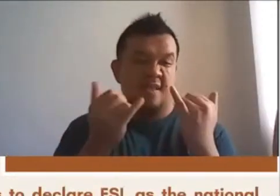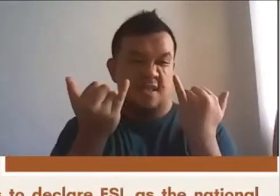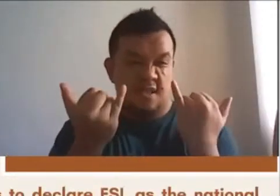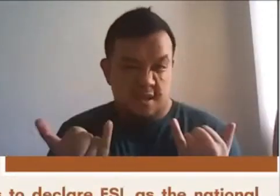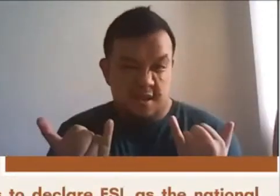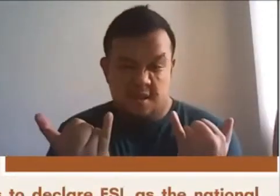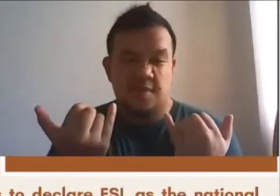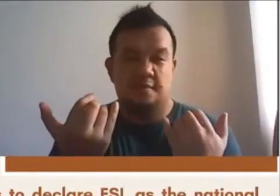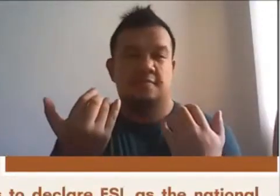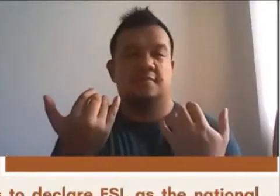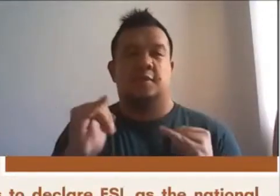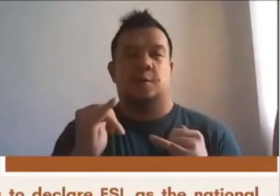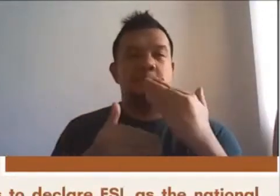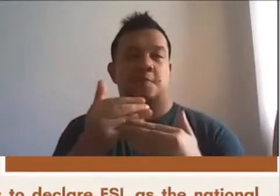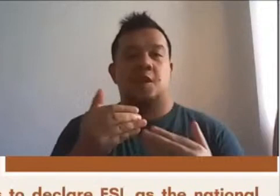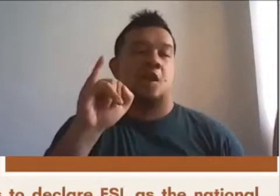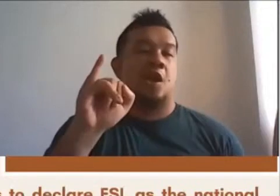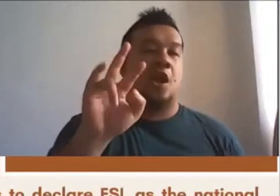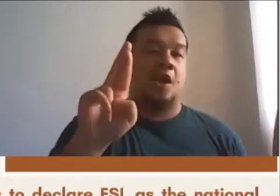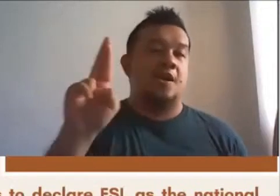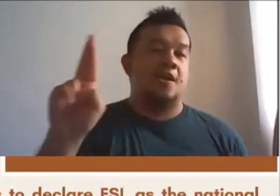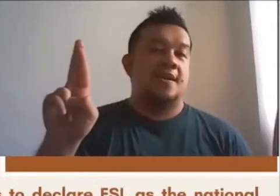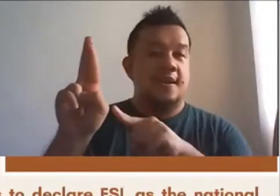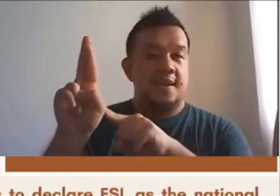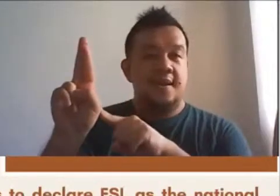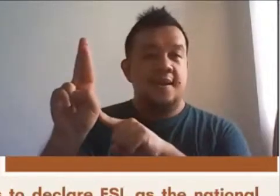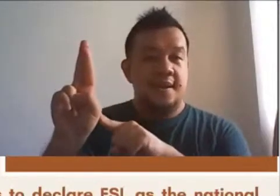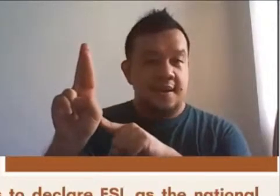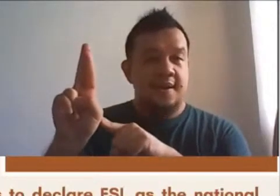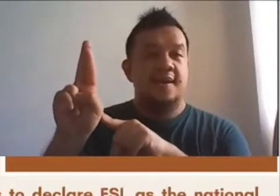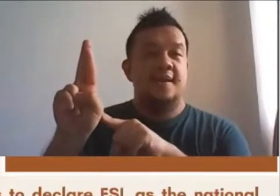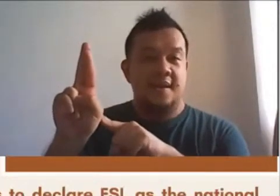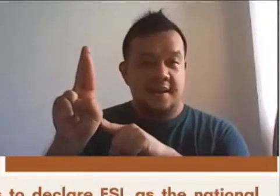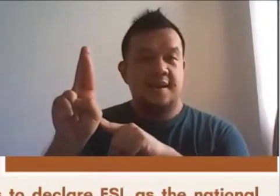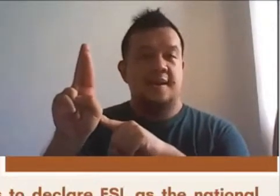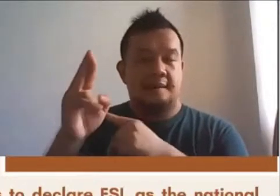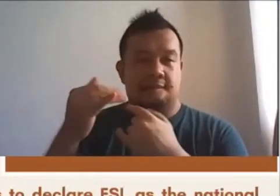process. We're still working on it. But it's really good